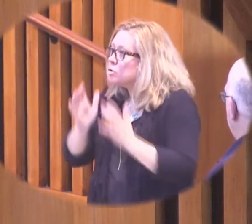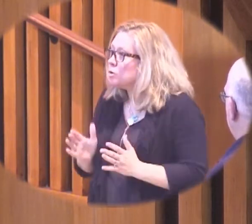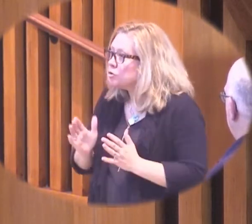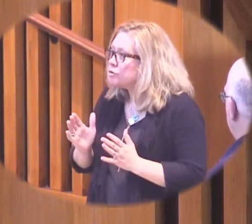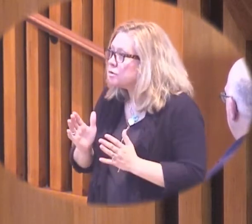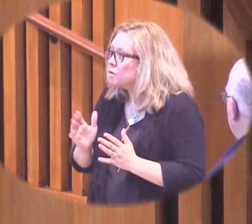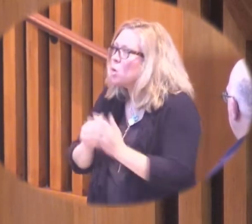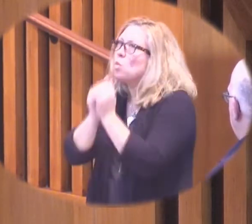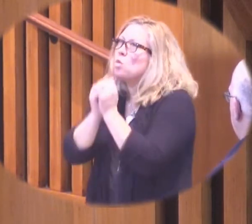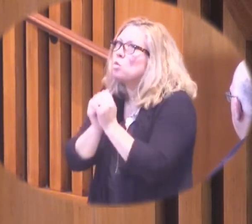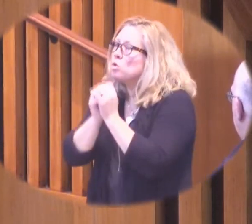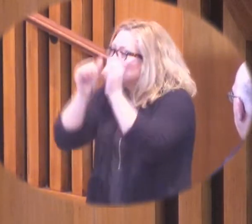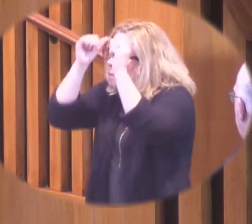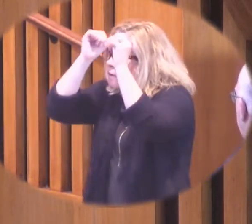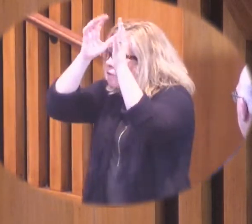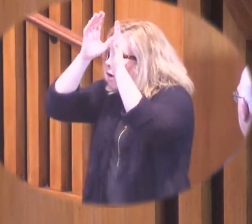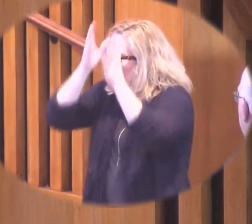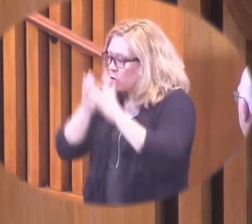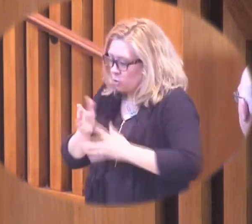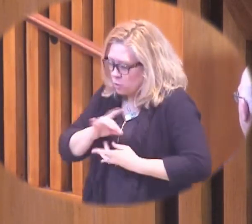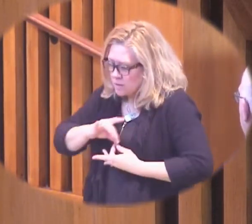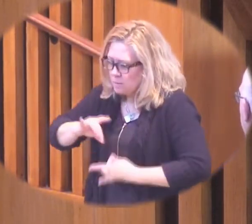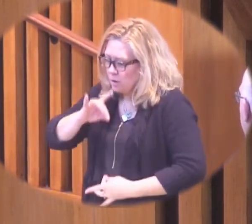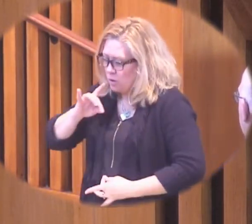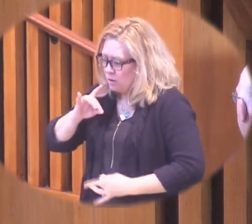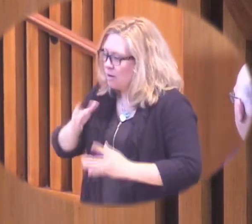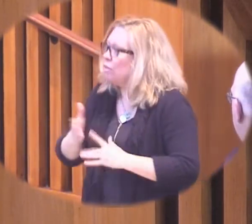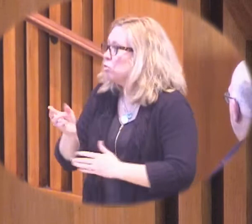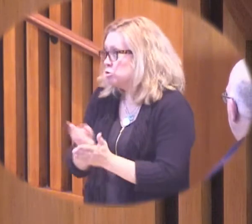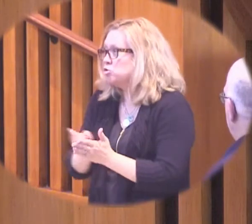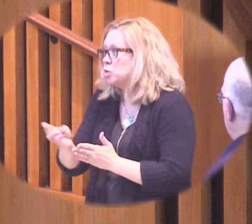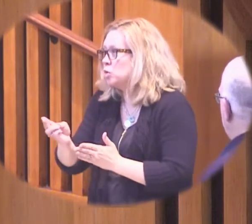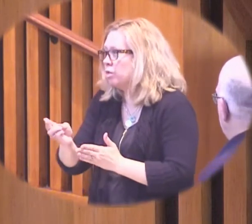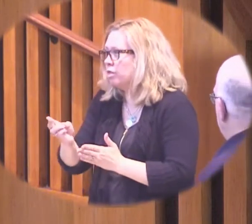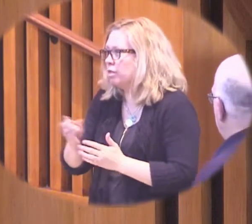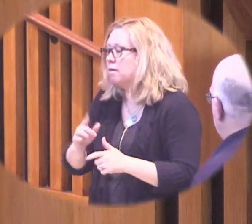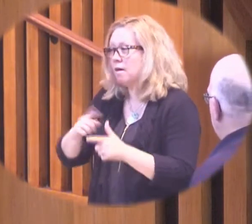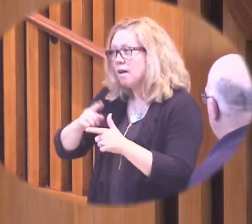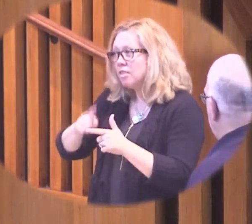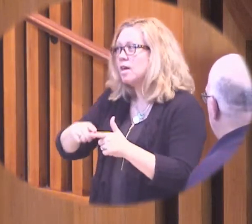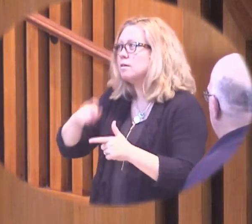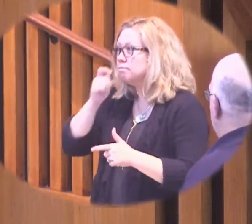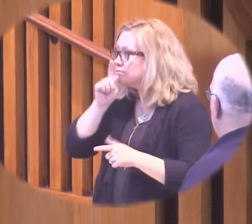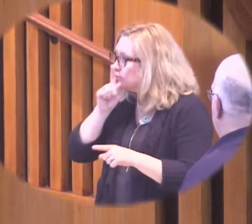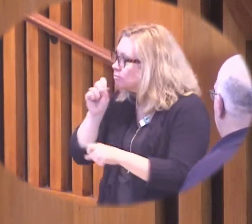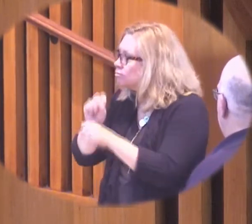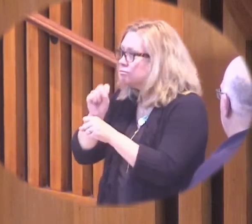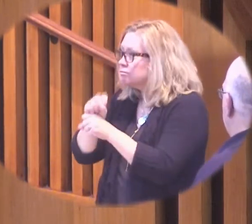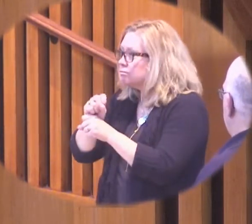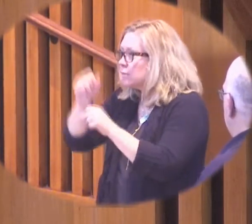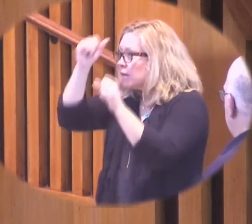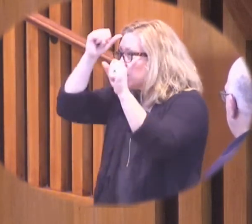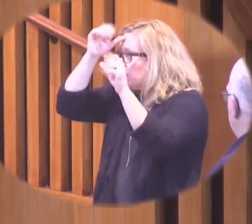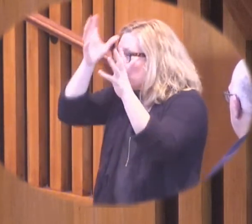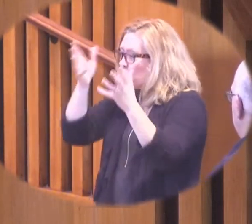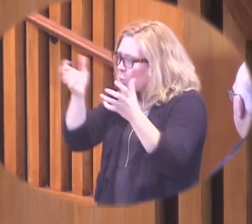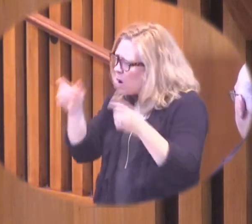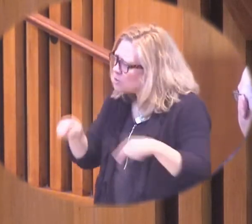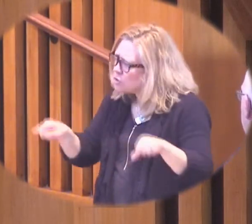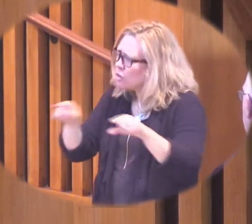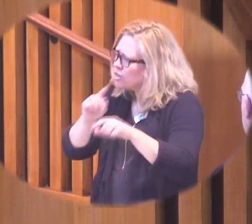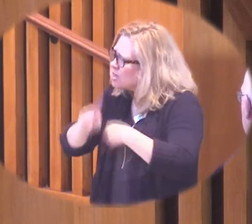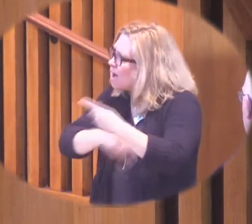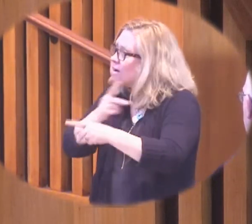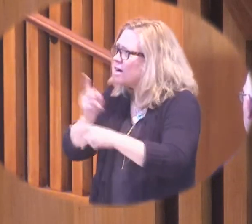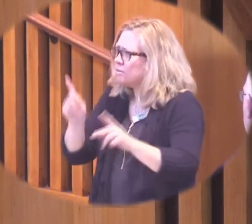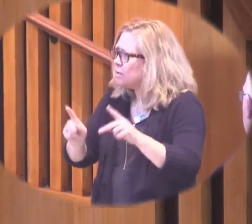worship the Father in spirit and in truth. And indeed, the Father seeks such people to worship